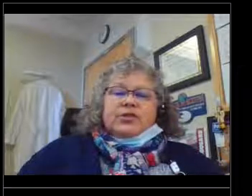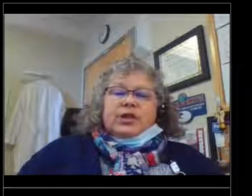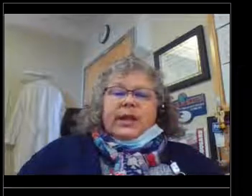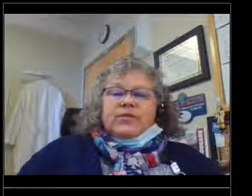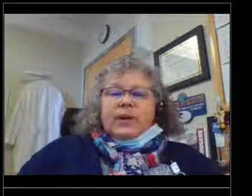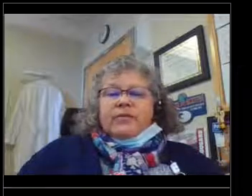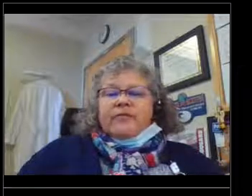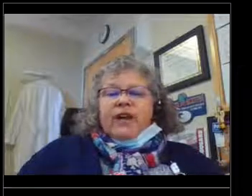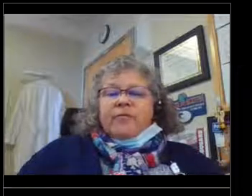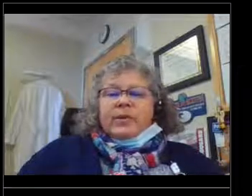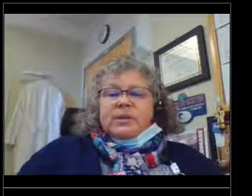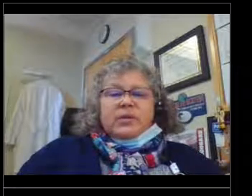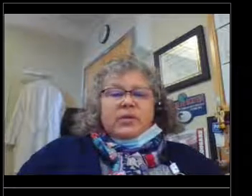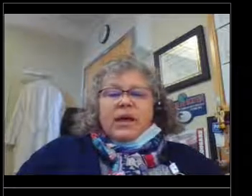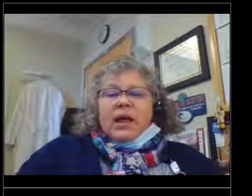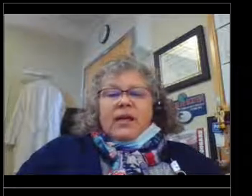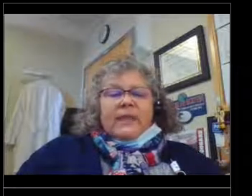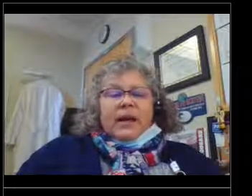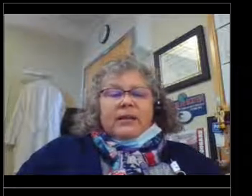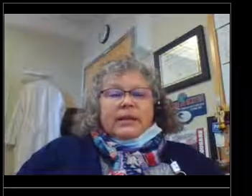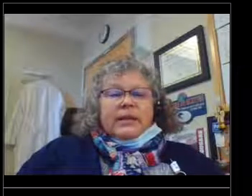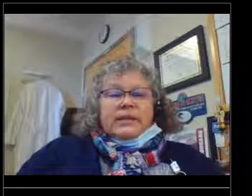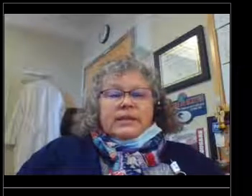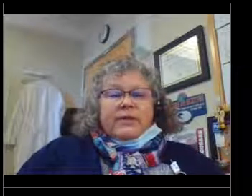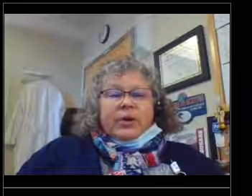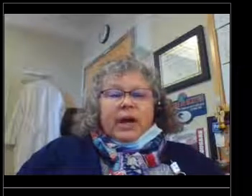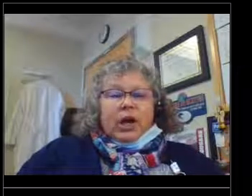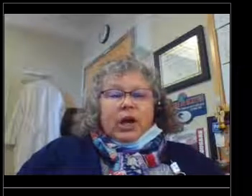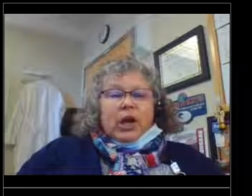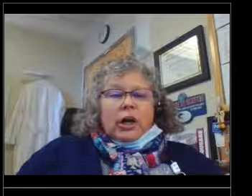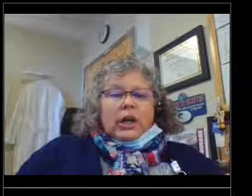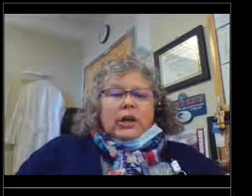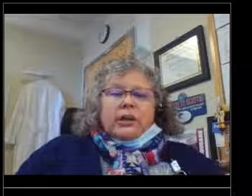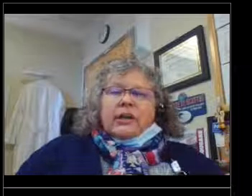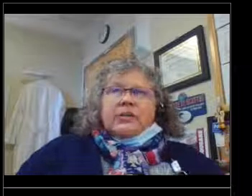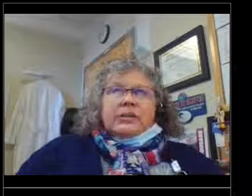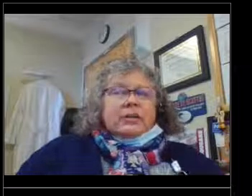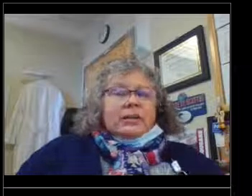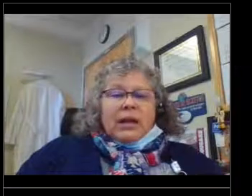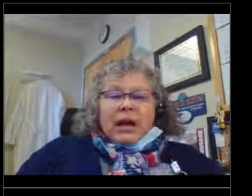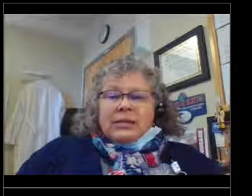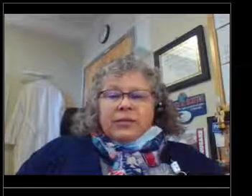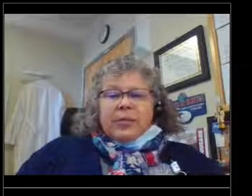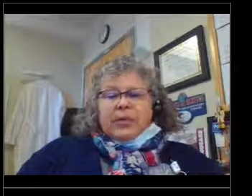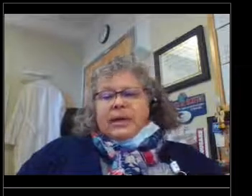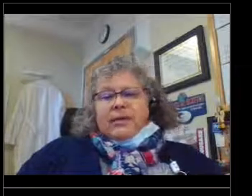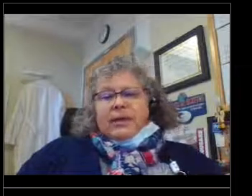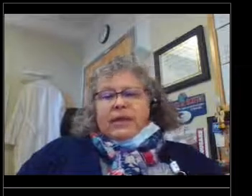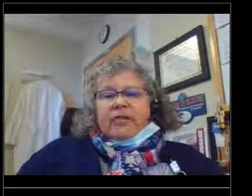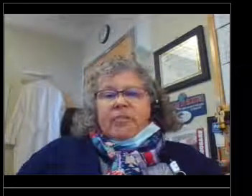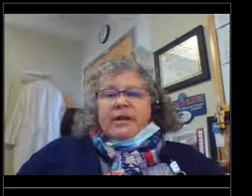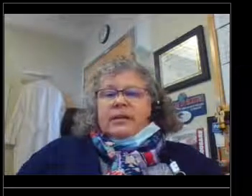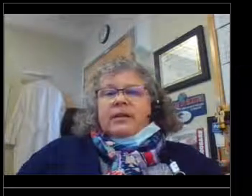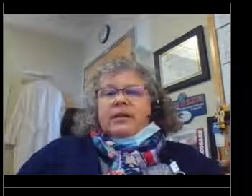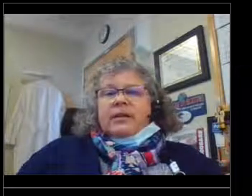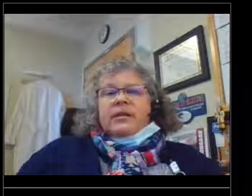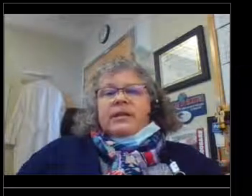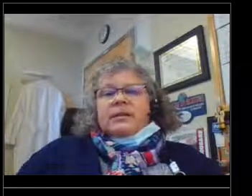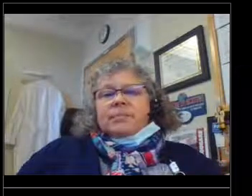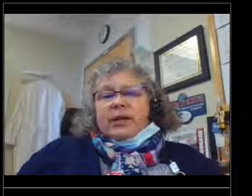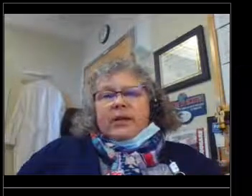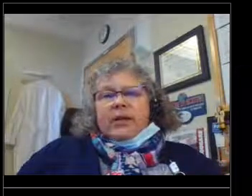effective team functioning as one of the 5 principles that could lead to safer care. There's lots of reports out there that have